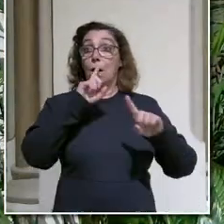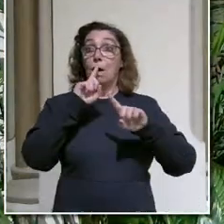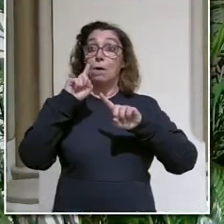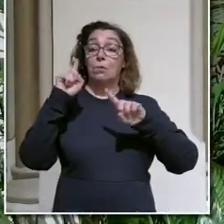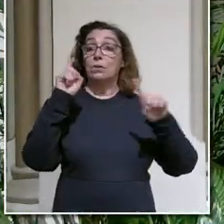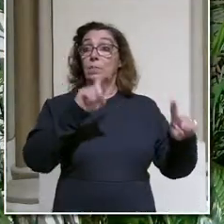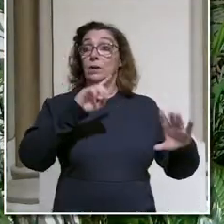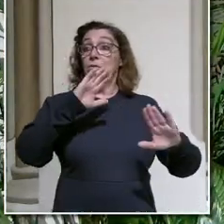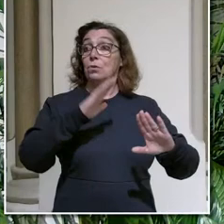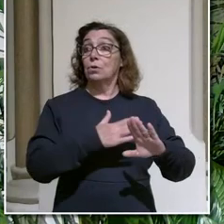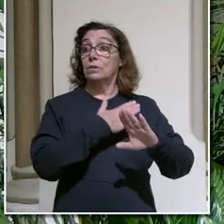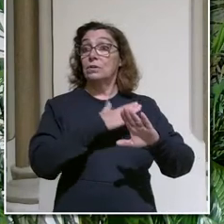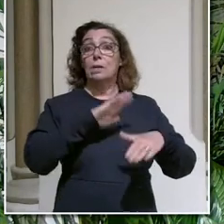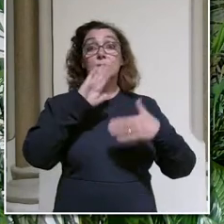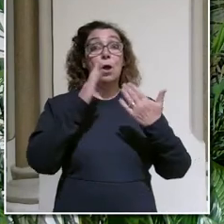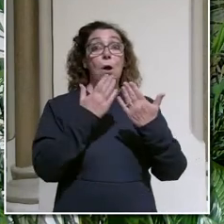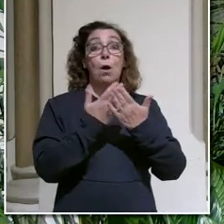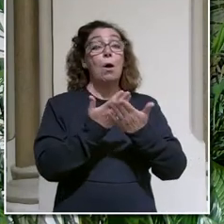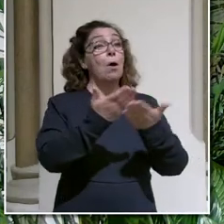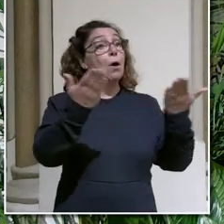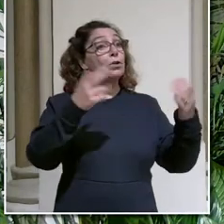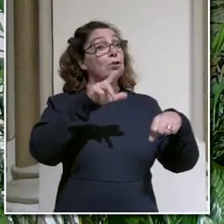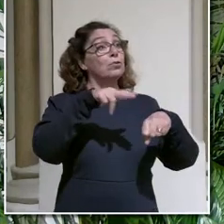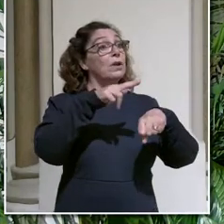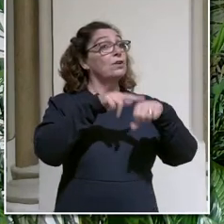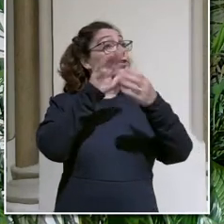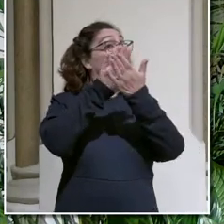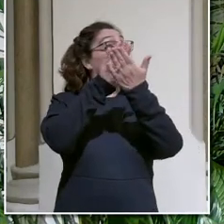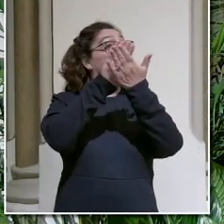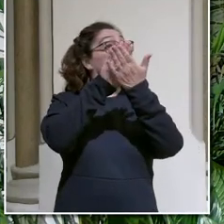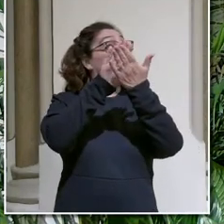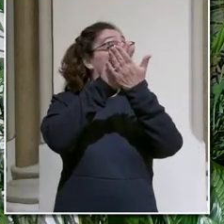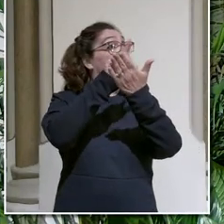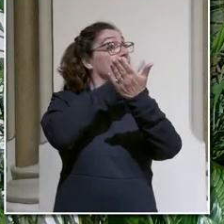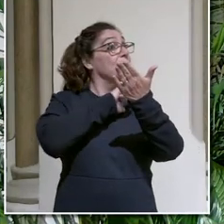Responsorial Psalm, all you nations praise the Lord.